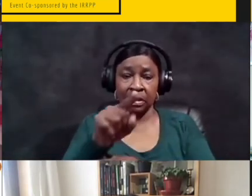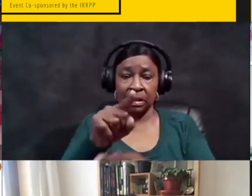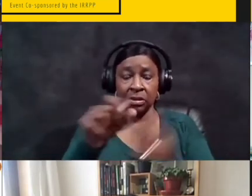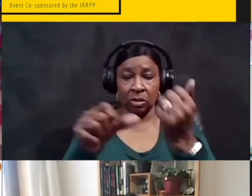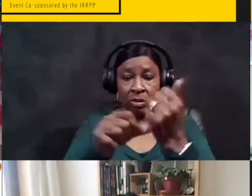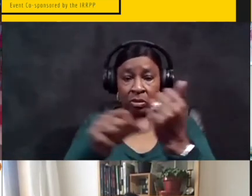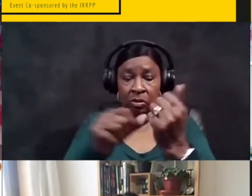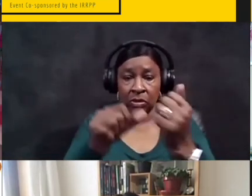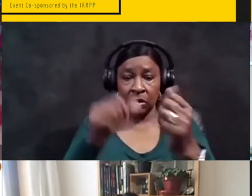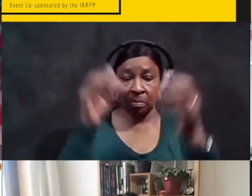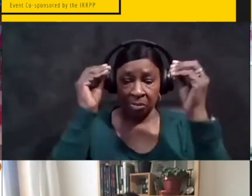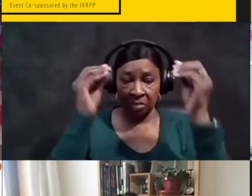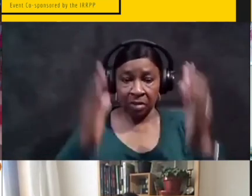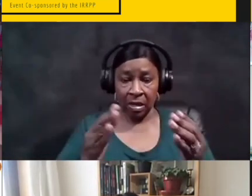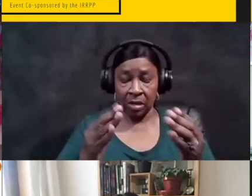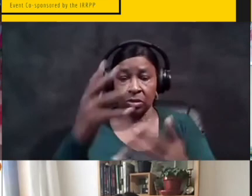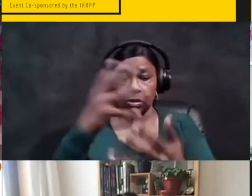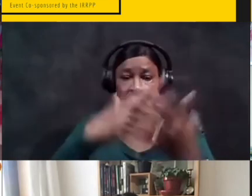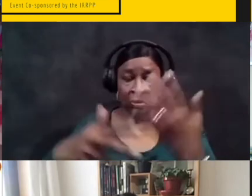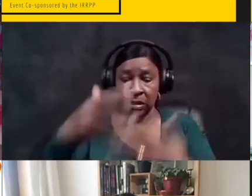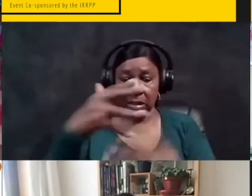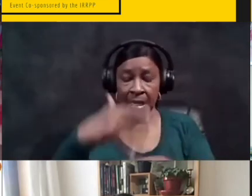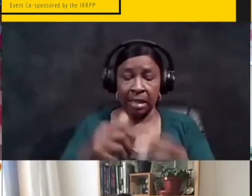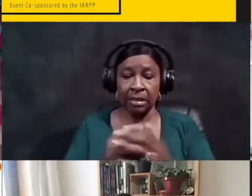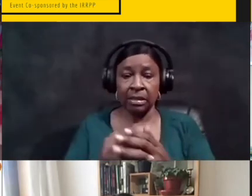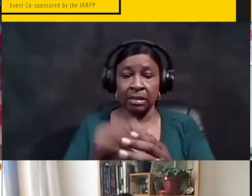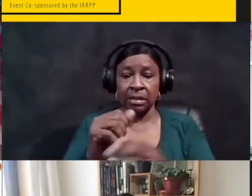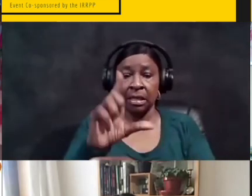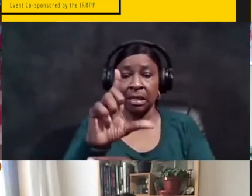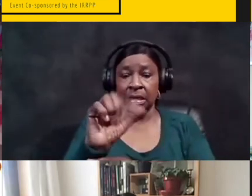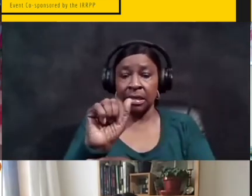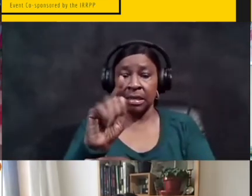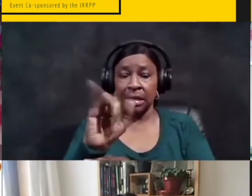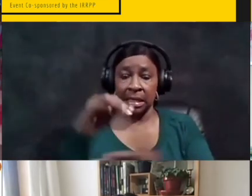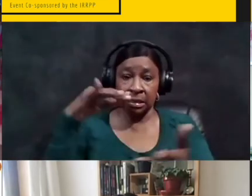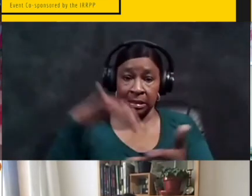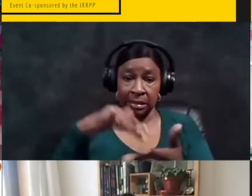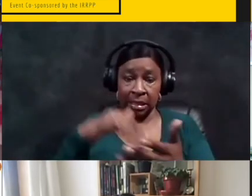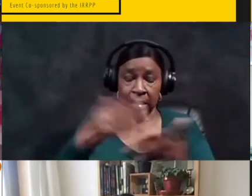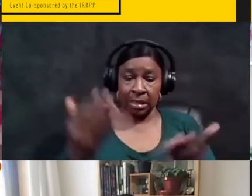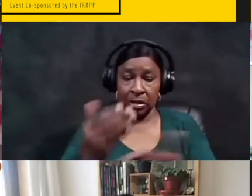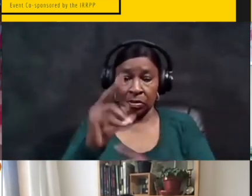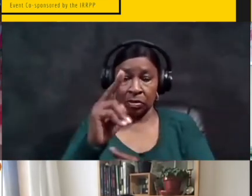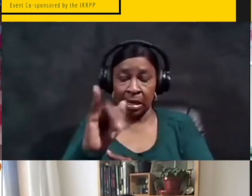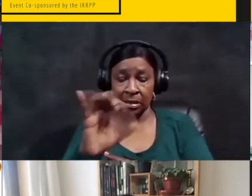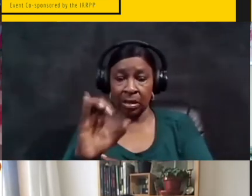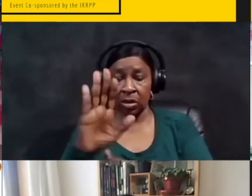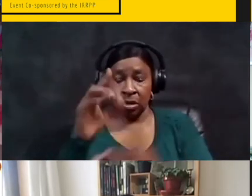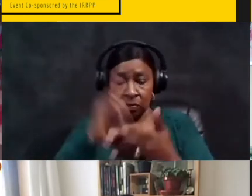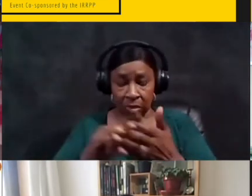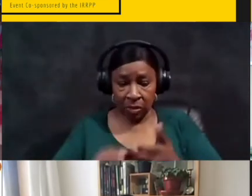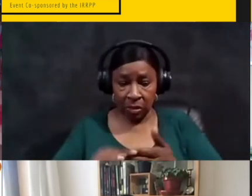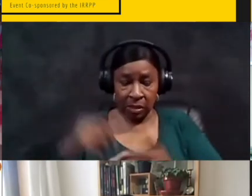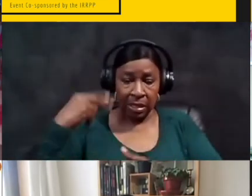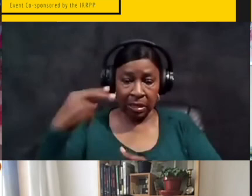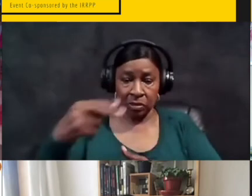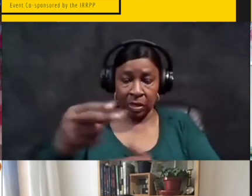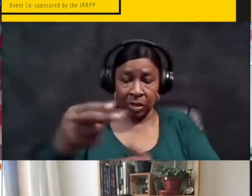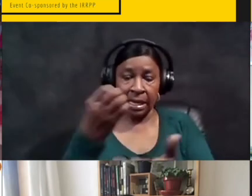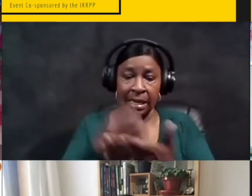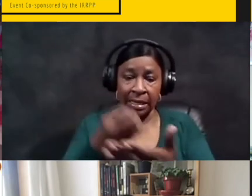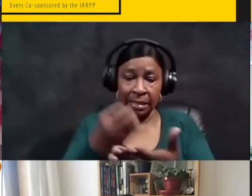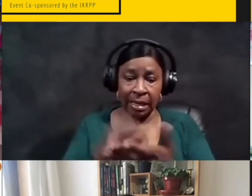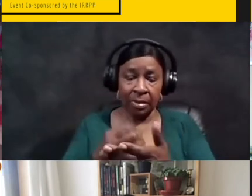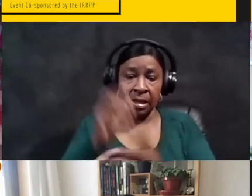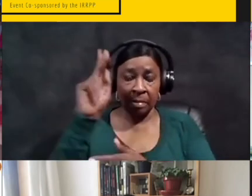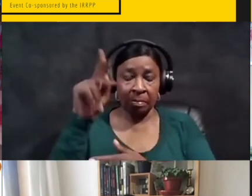in sociology and Latin American and Latin studies at UIC. Her research examines the historical, economic, and political